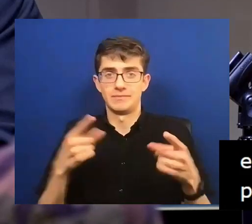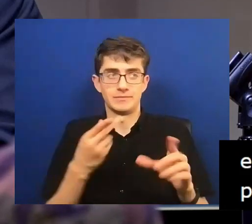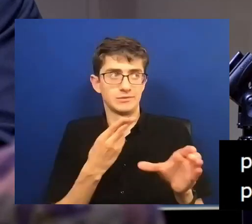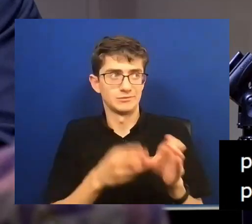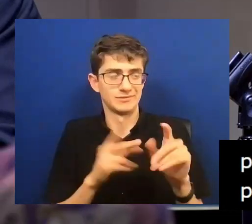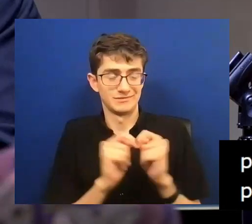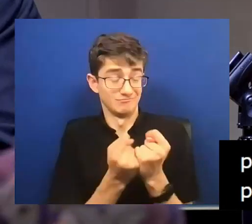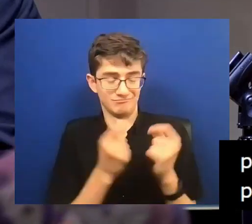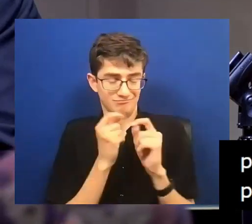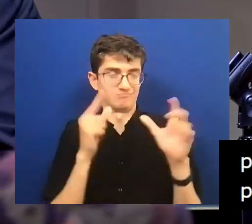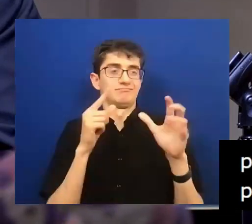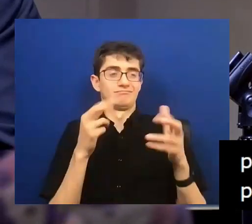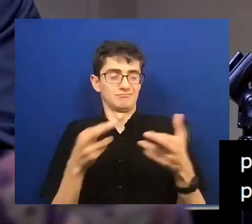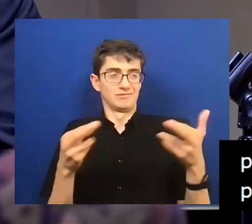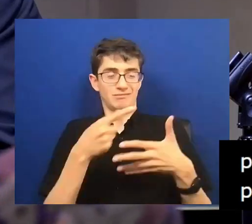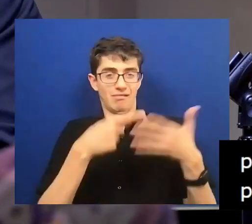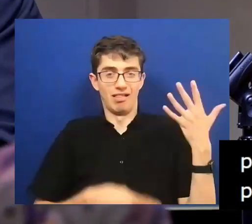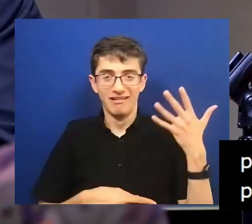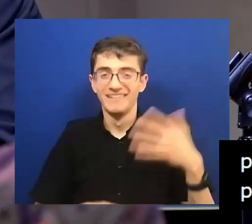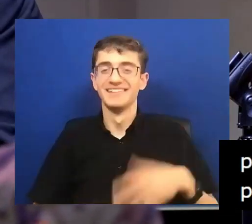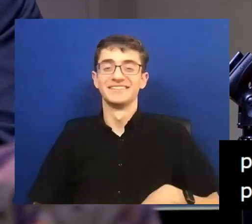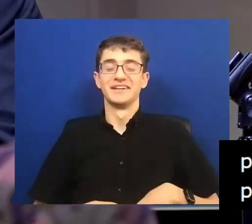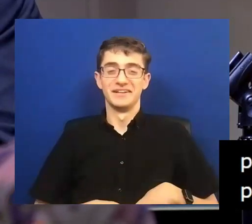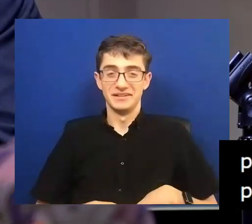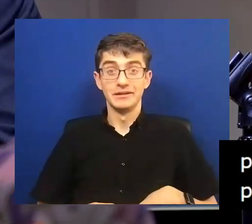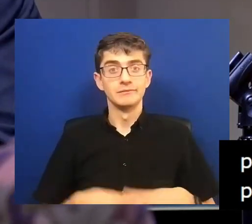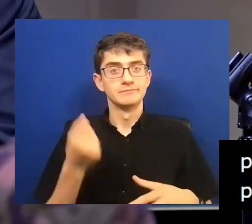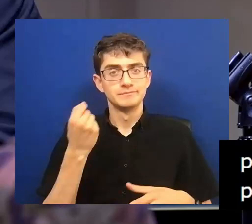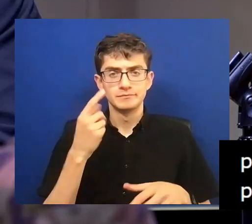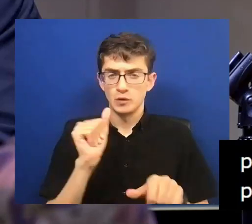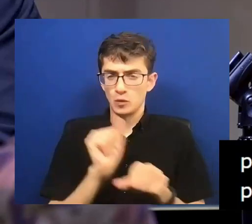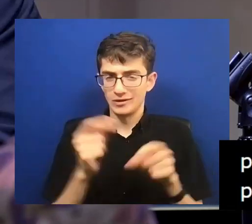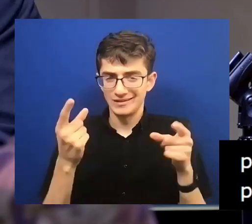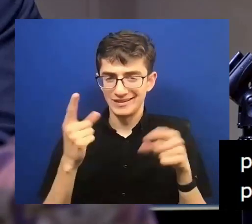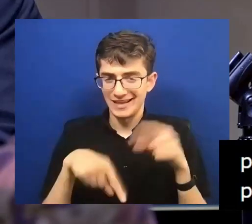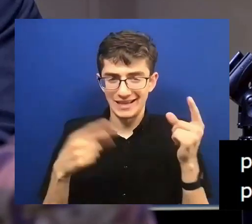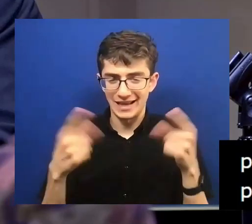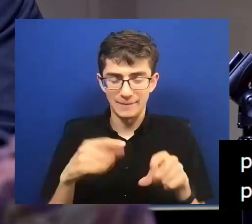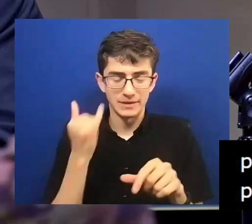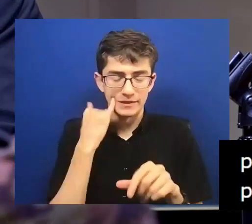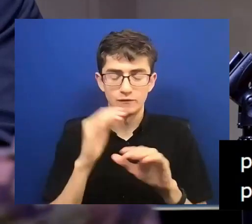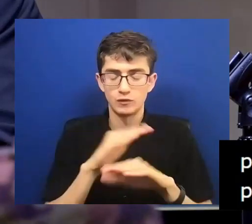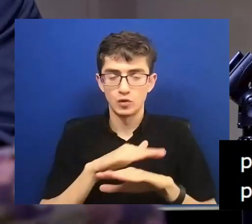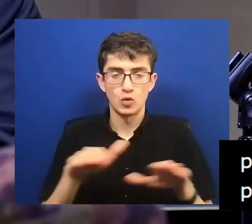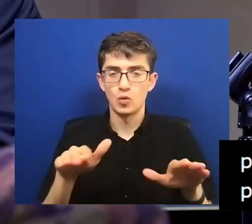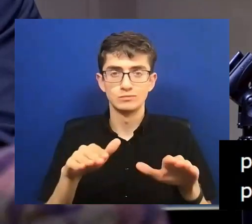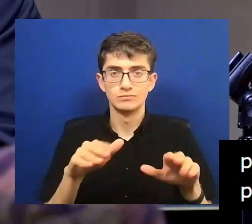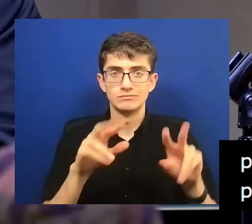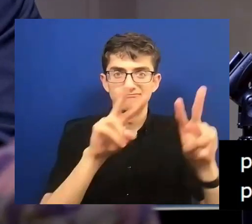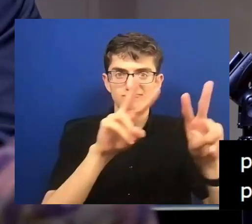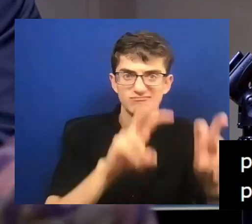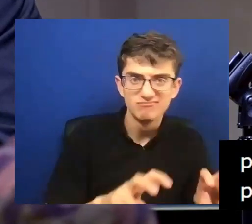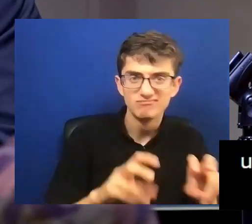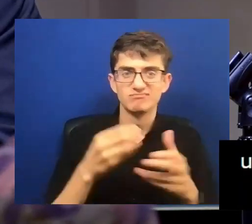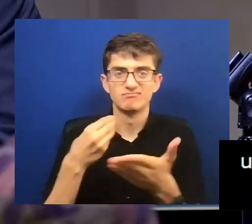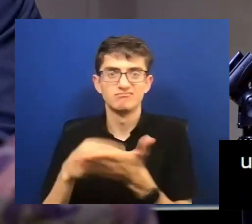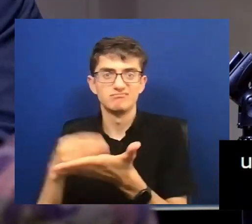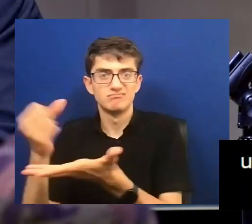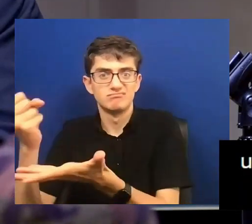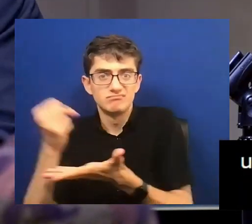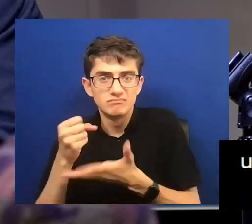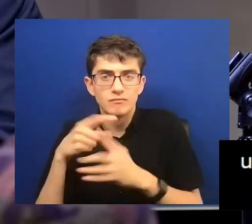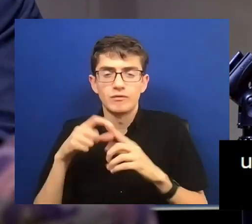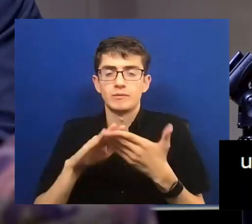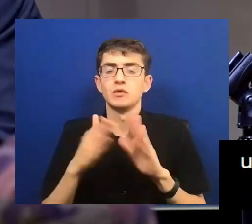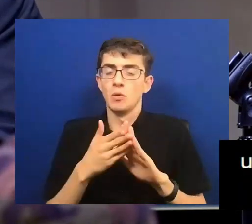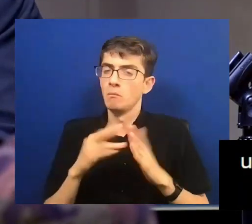This work can't be done without accurate assessments and funding from the community. So we bring people in to have focus groups. We